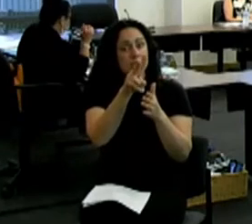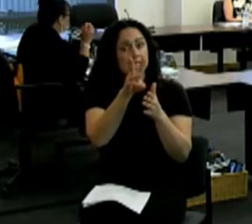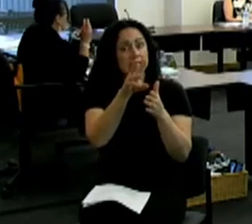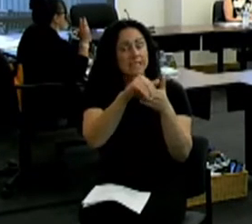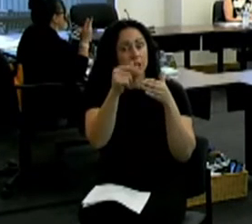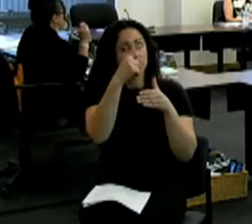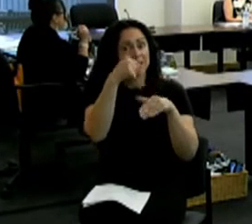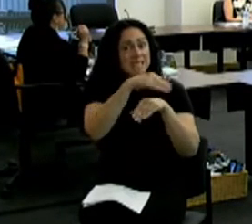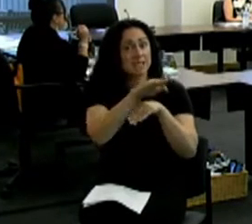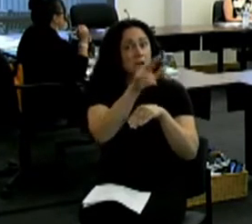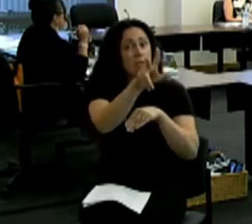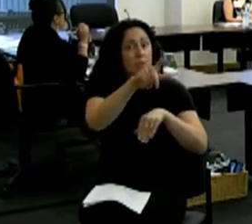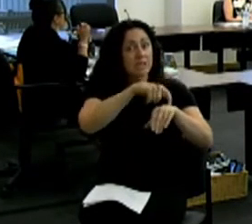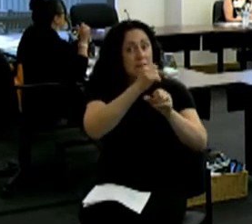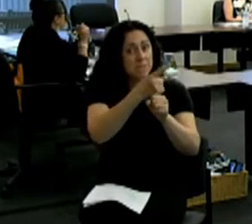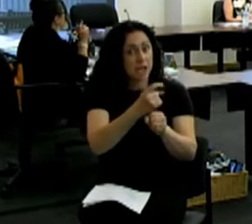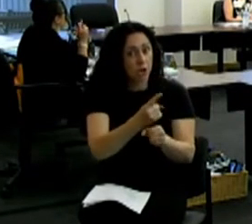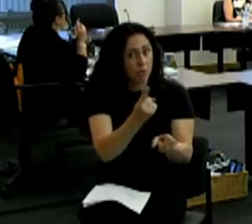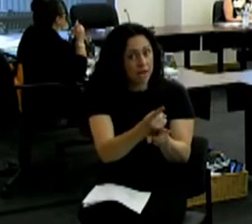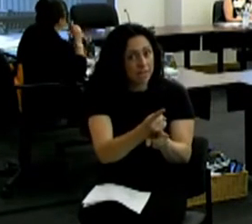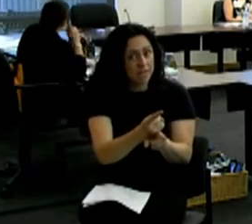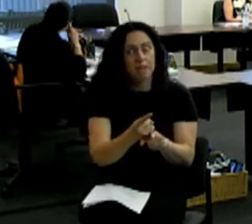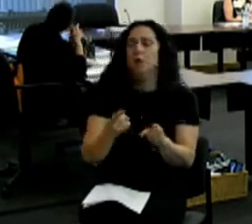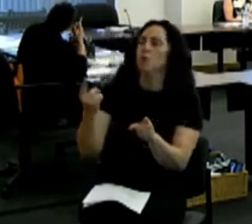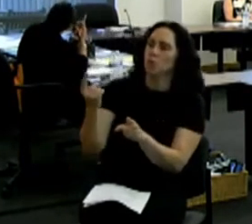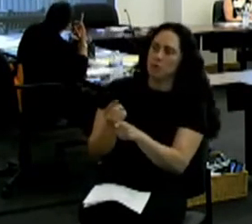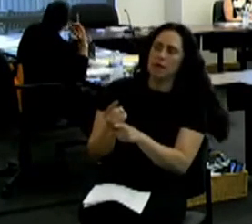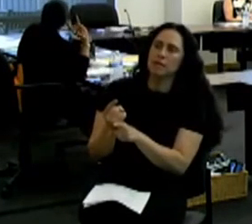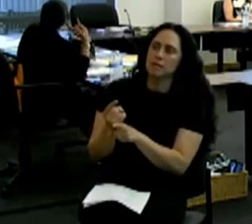$6,726 because we send it out 3 times a year, right?